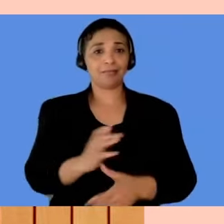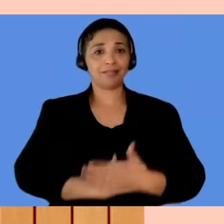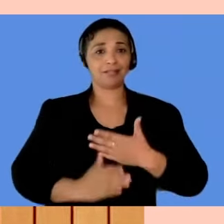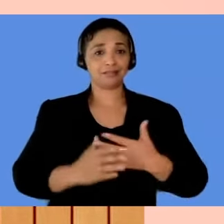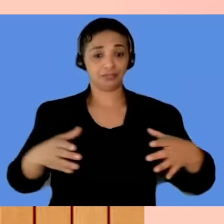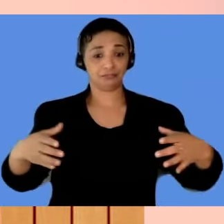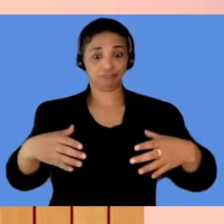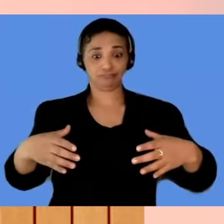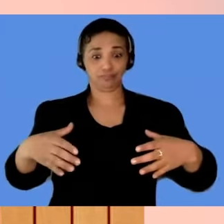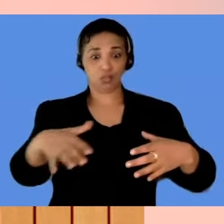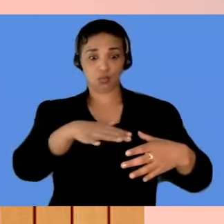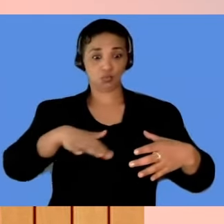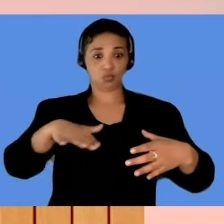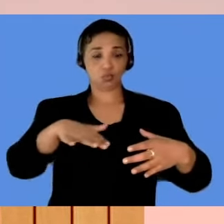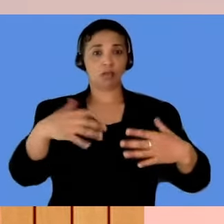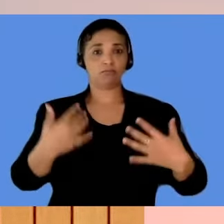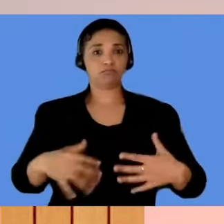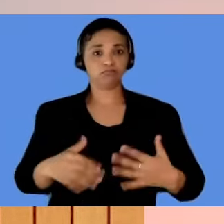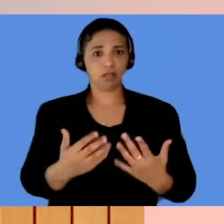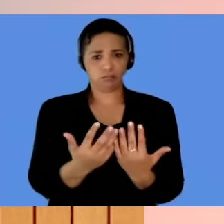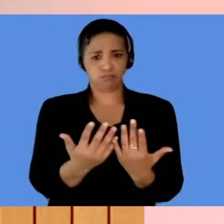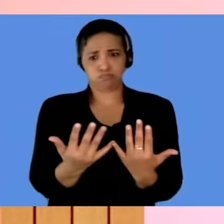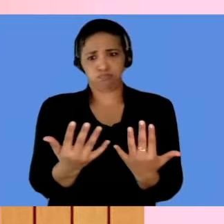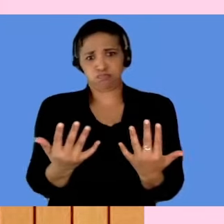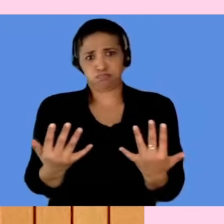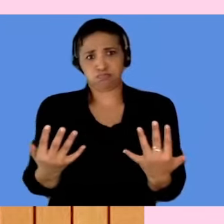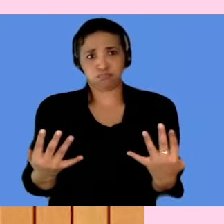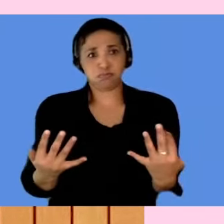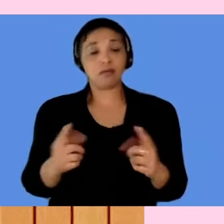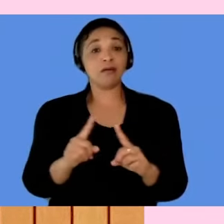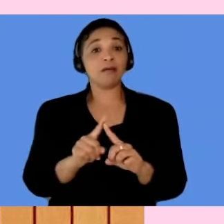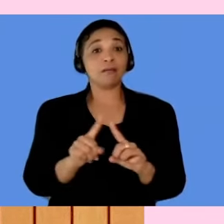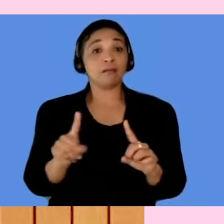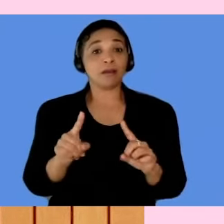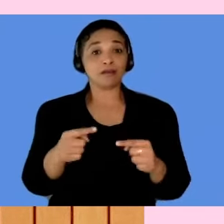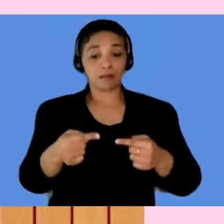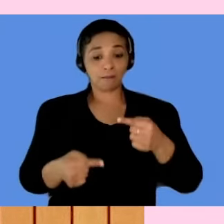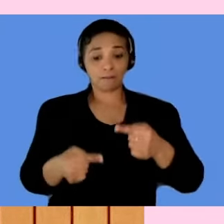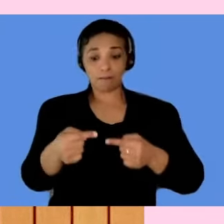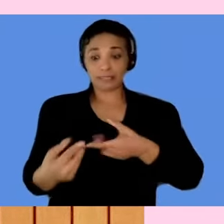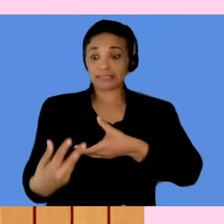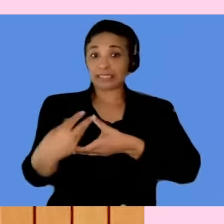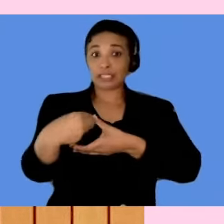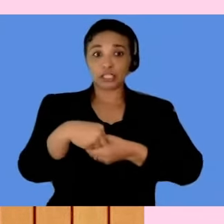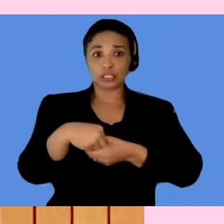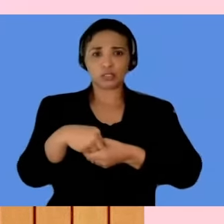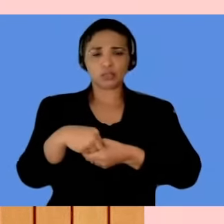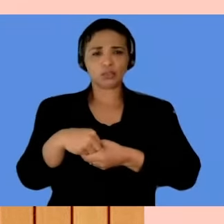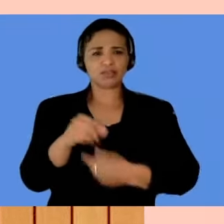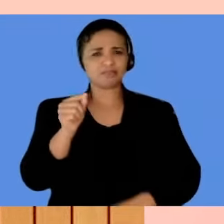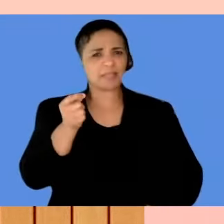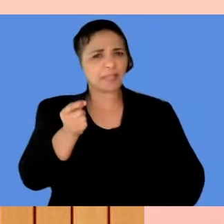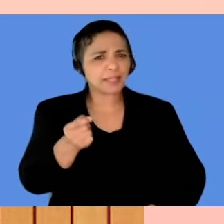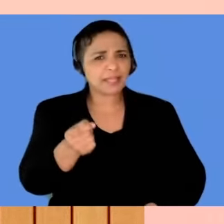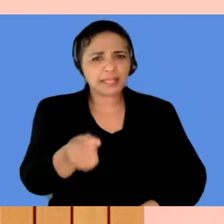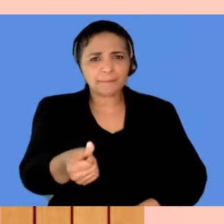well. Yet, their political participation is minuscule. We never